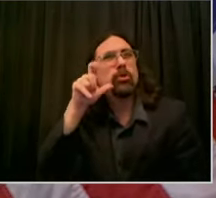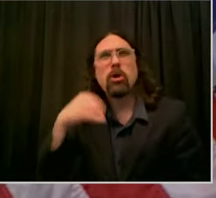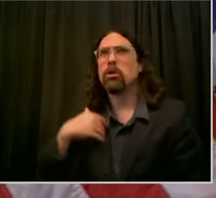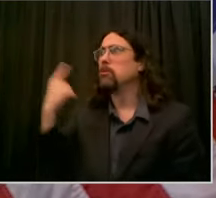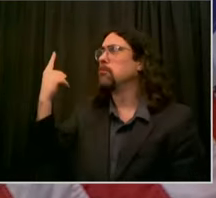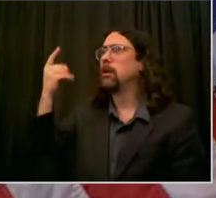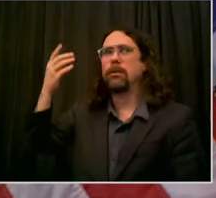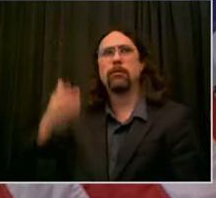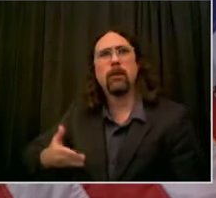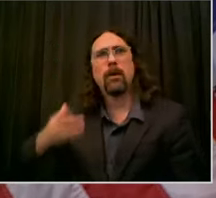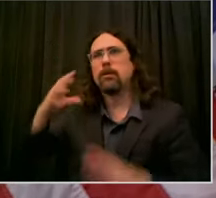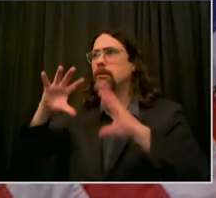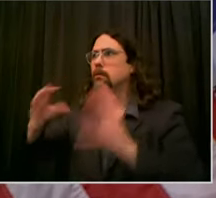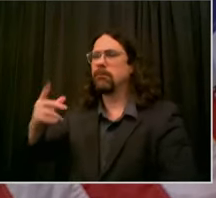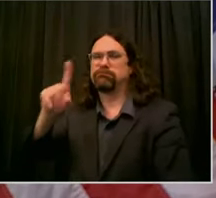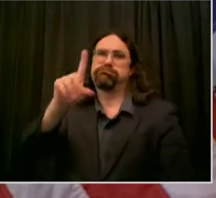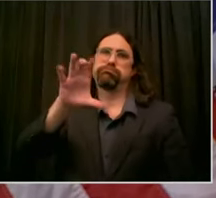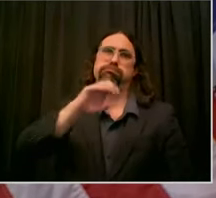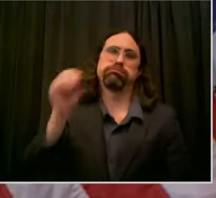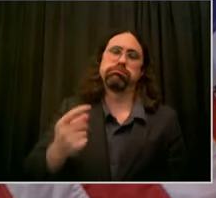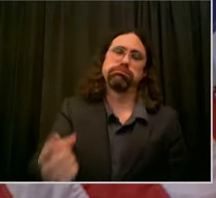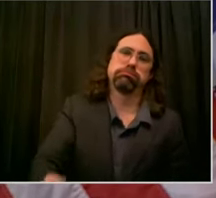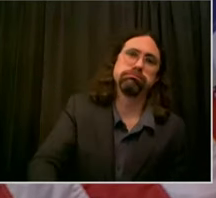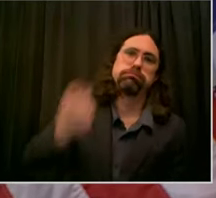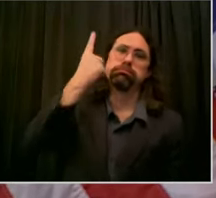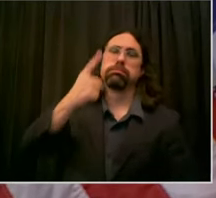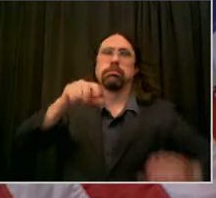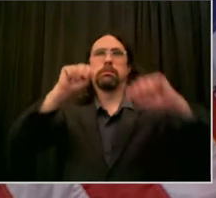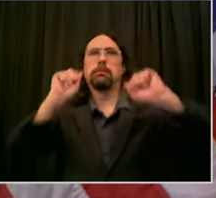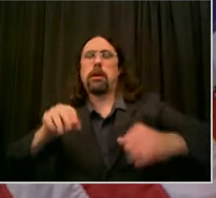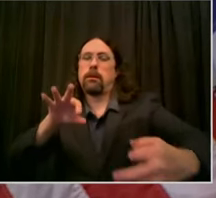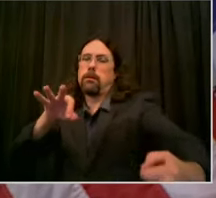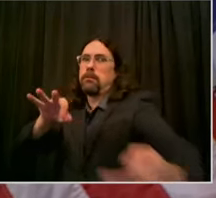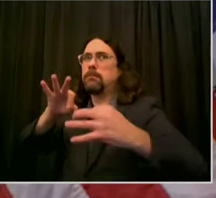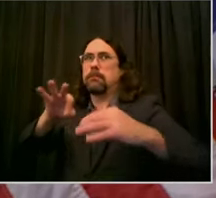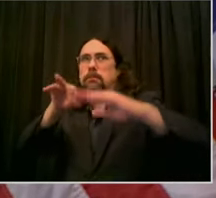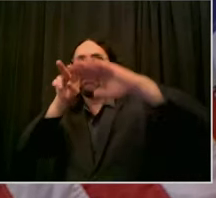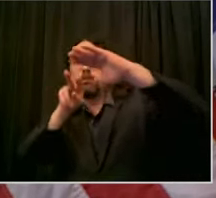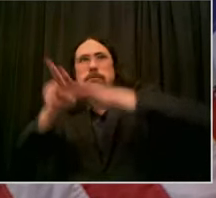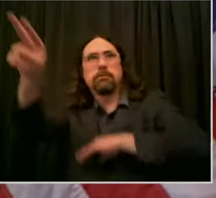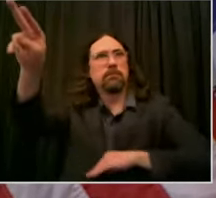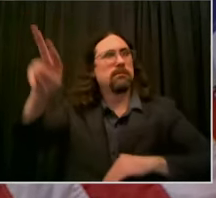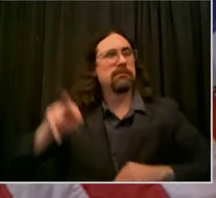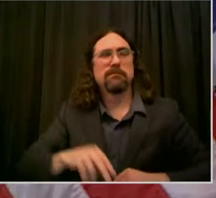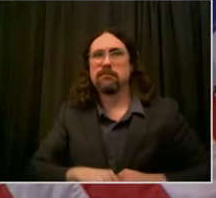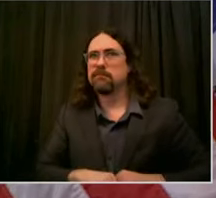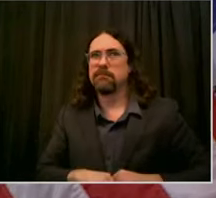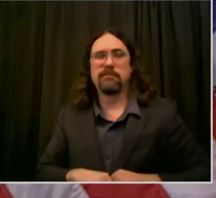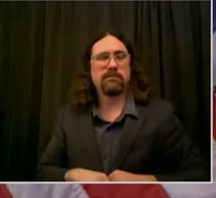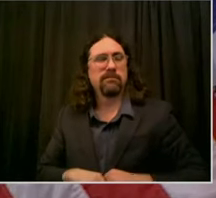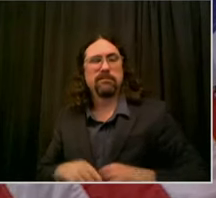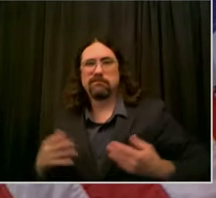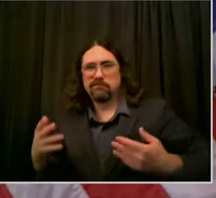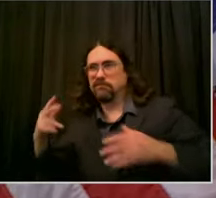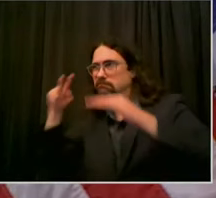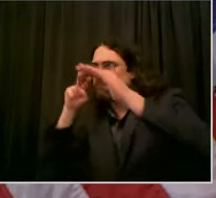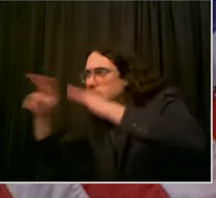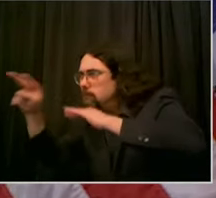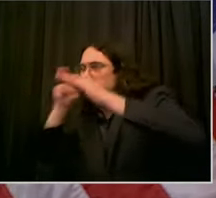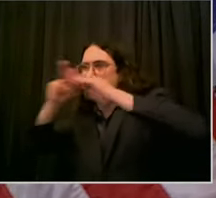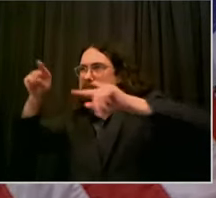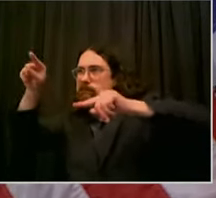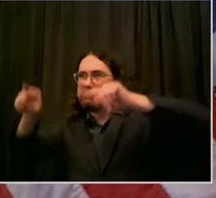best with the modeling, but unquestionably we are worried about the potential